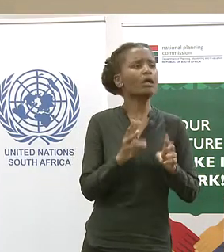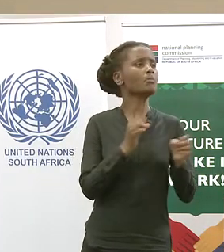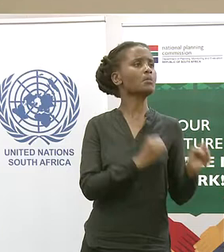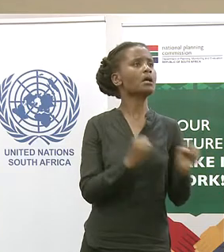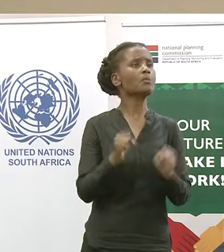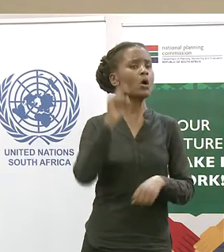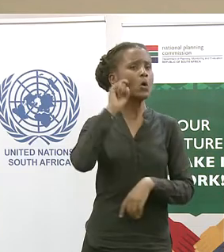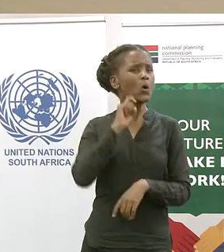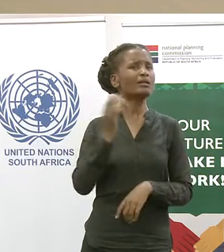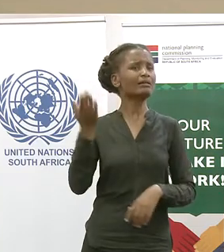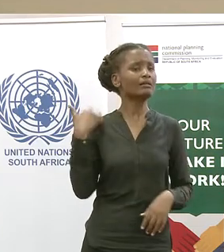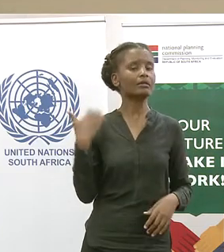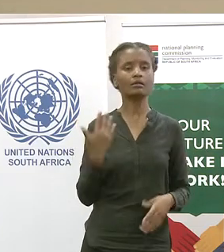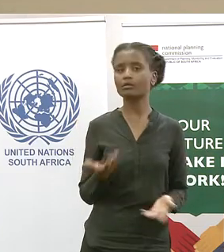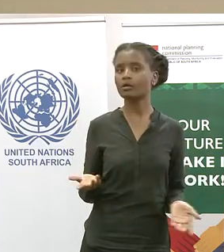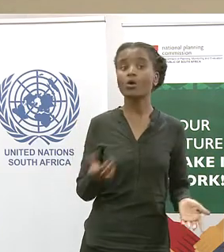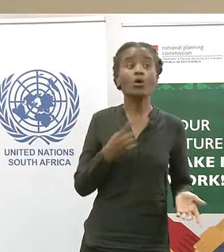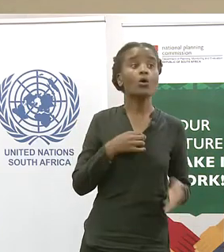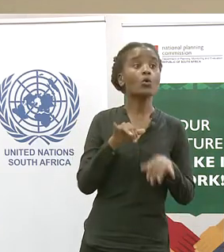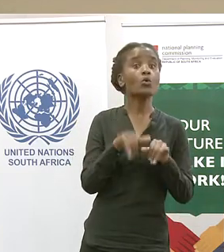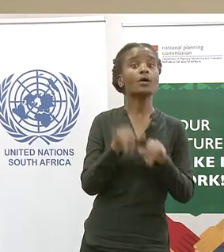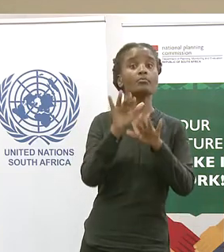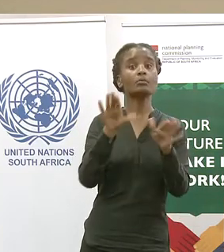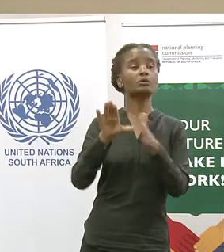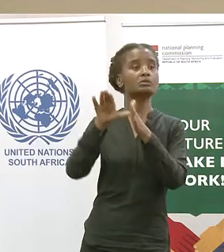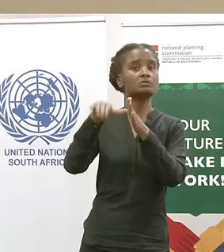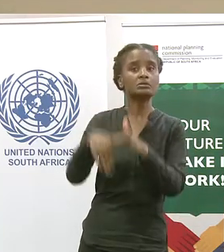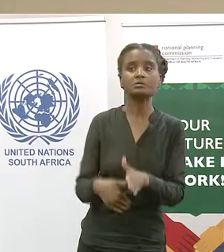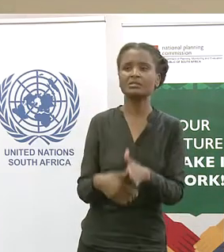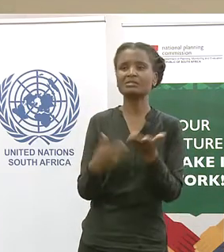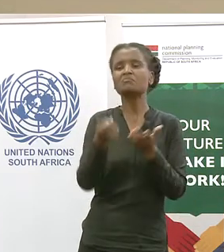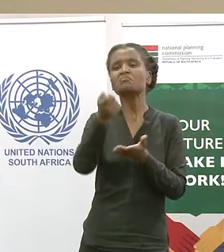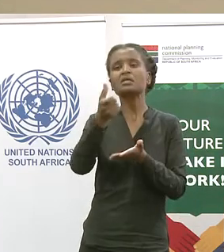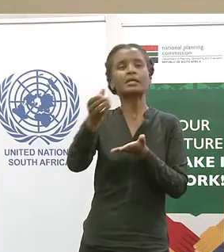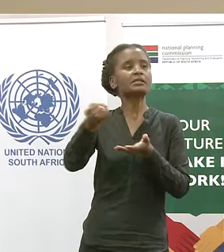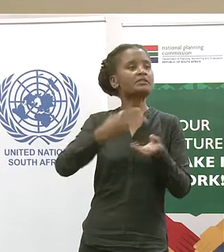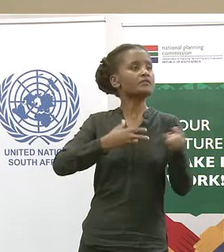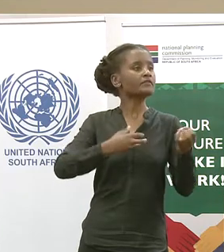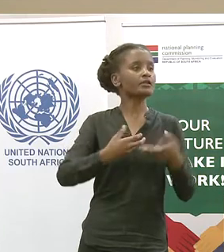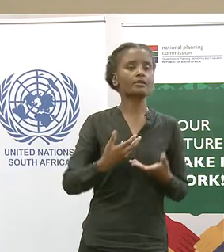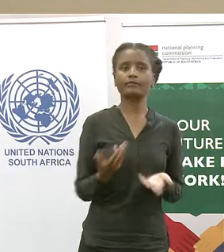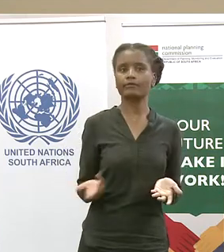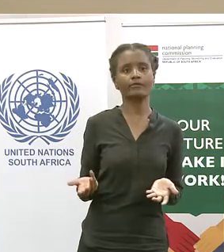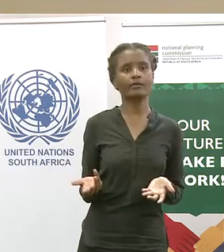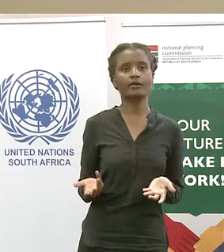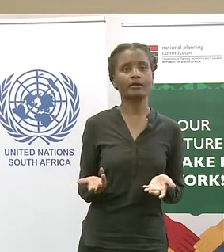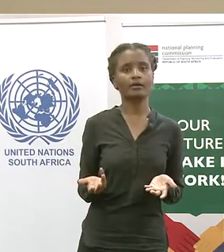wait until people with disabilities acquire the very bare minimum in terms of development